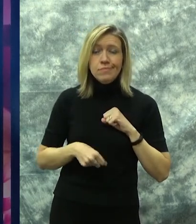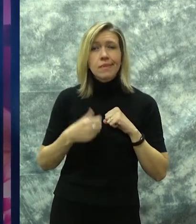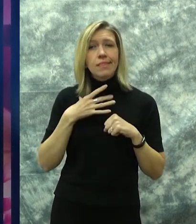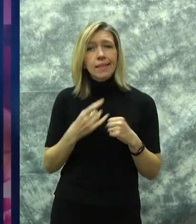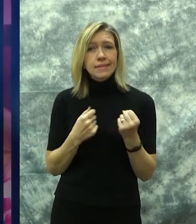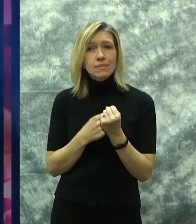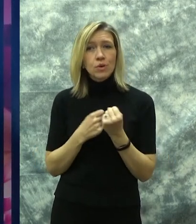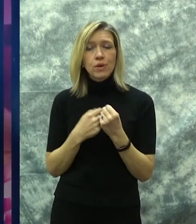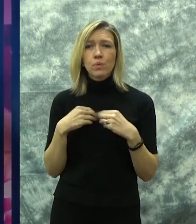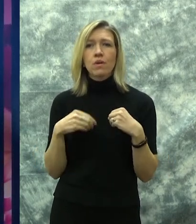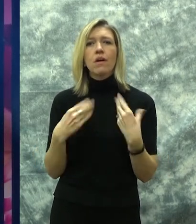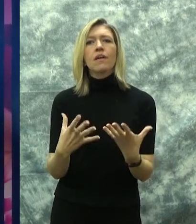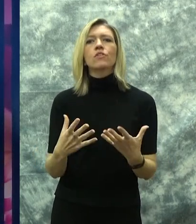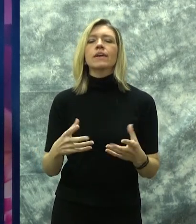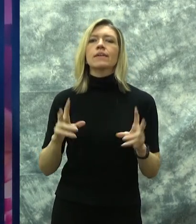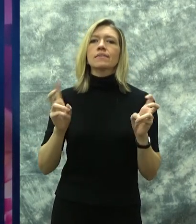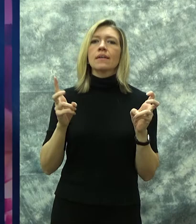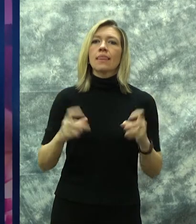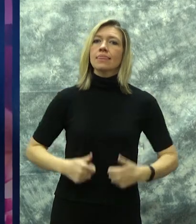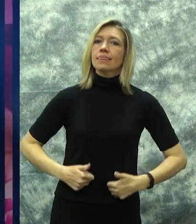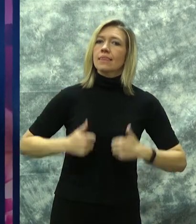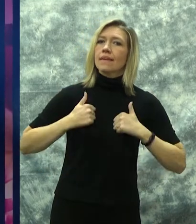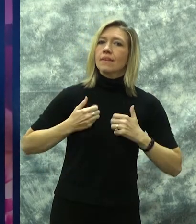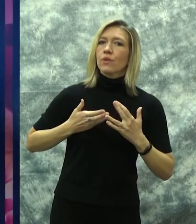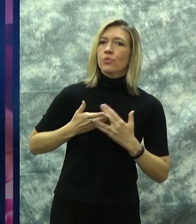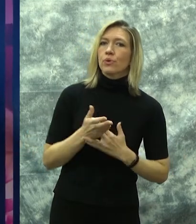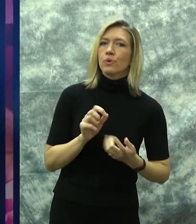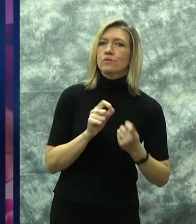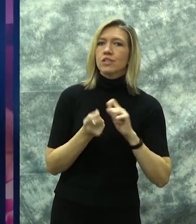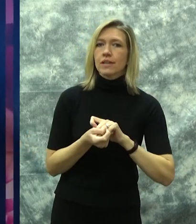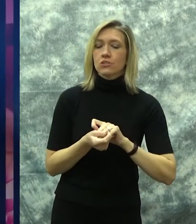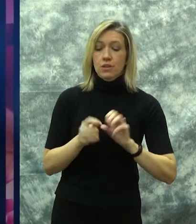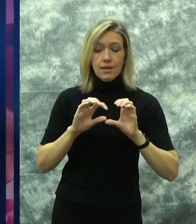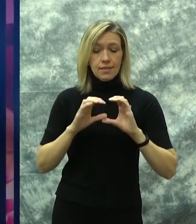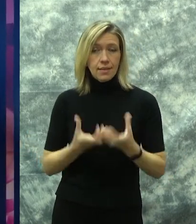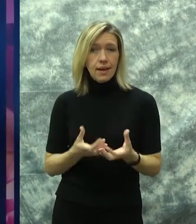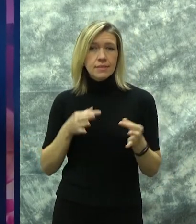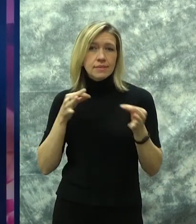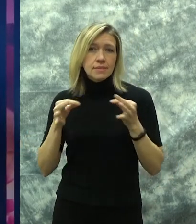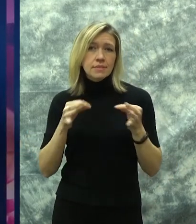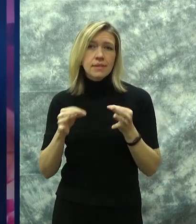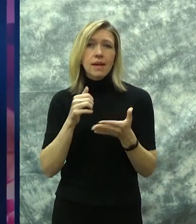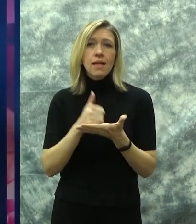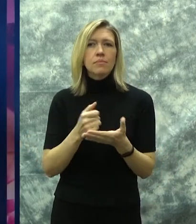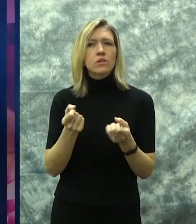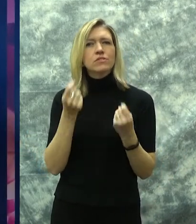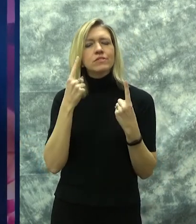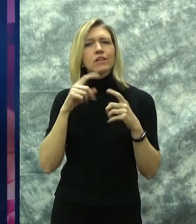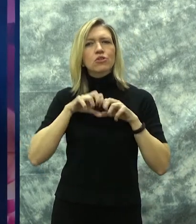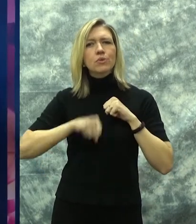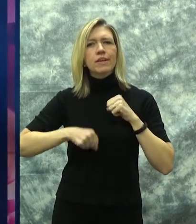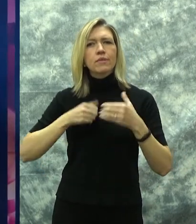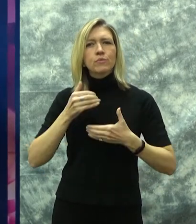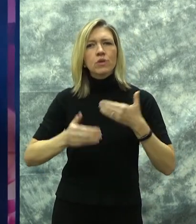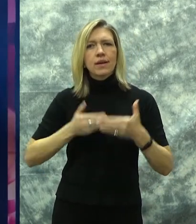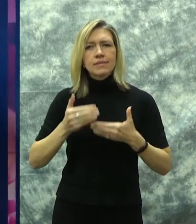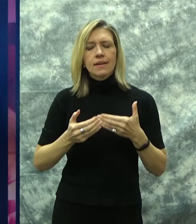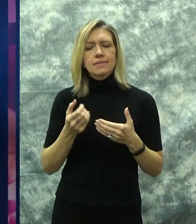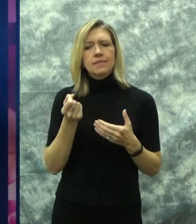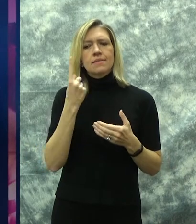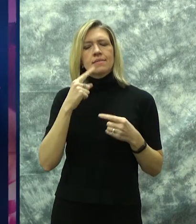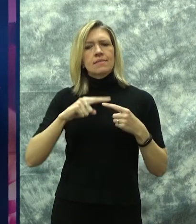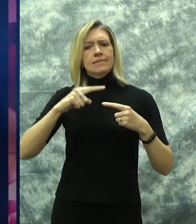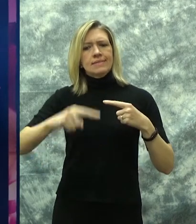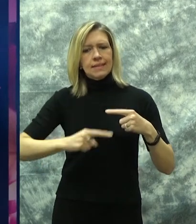Through Change, a class to help you understand the grief process and become aware of the cyclical and long-term nature of grief. This